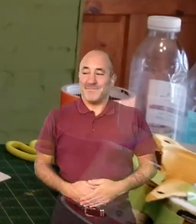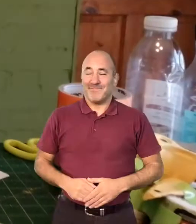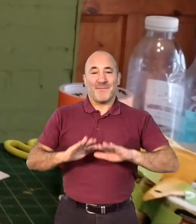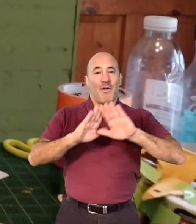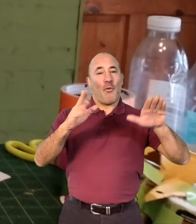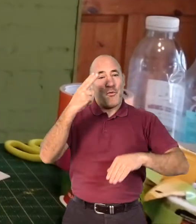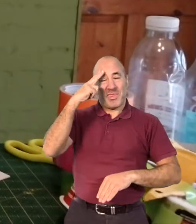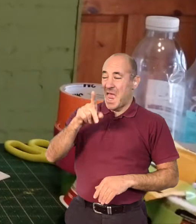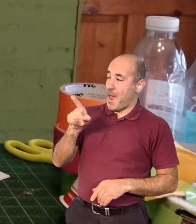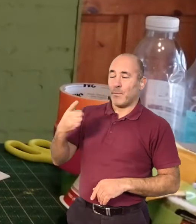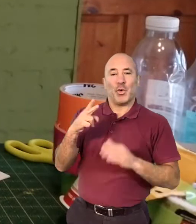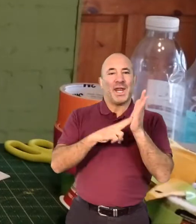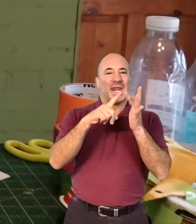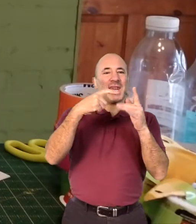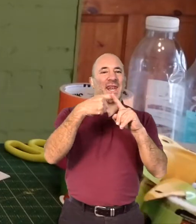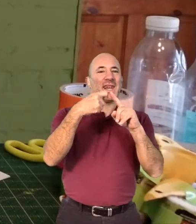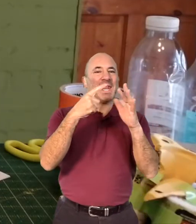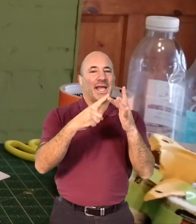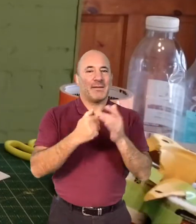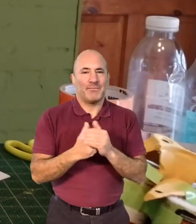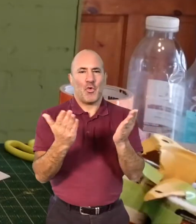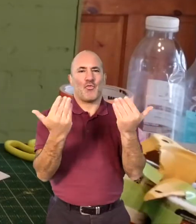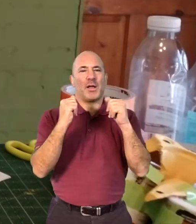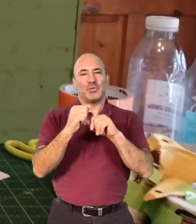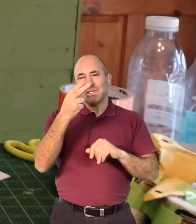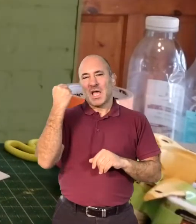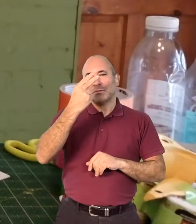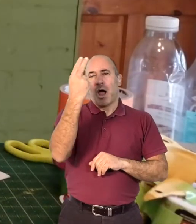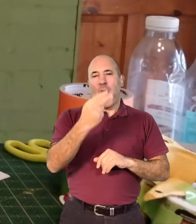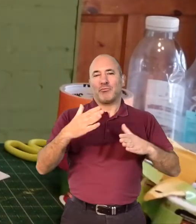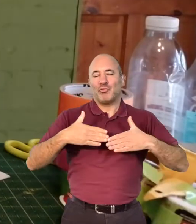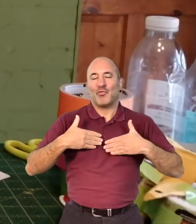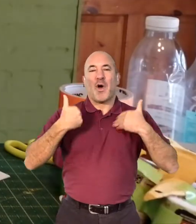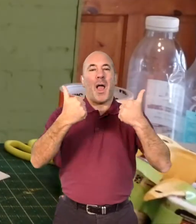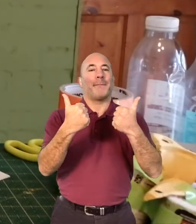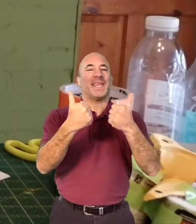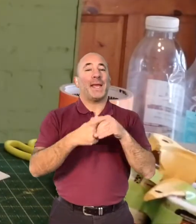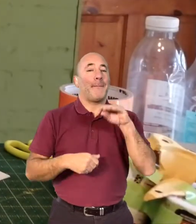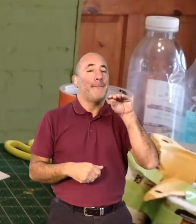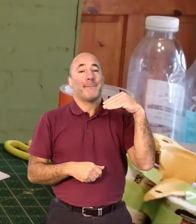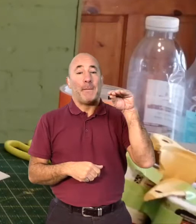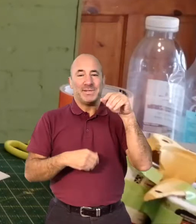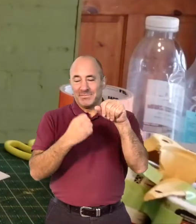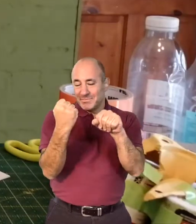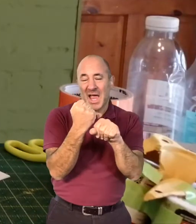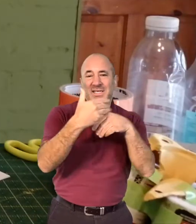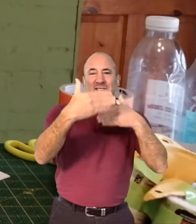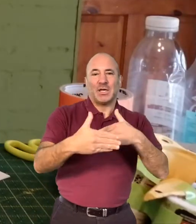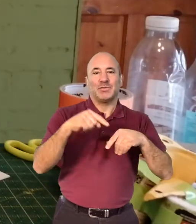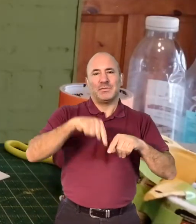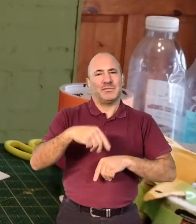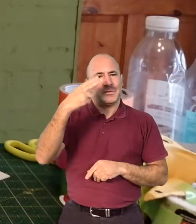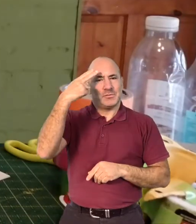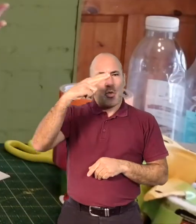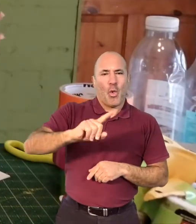Hello everybody, my name is Nikki and welcome to my Sense Arts and Wellbeing puppet